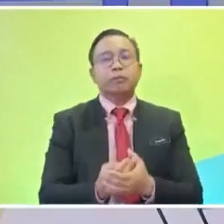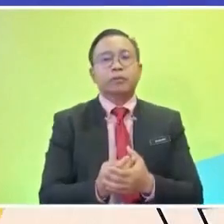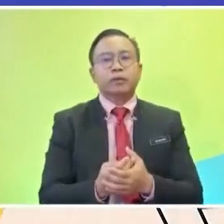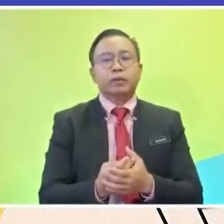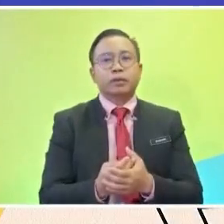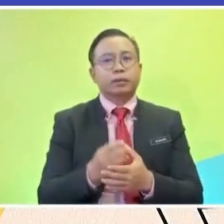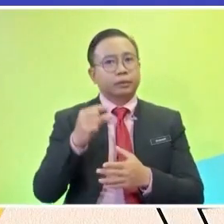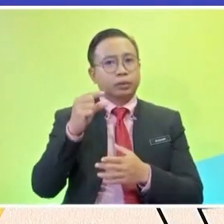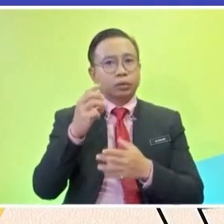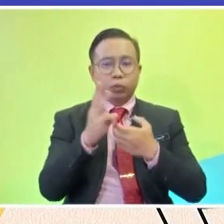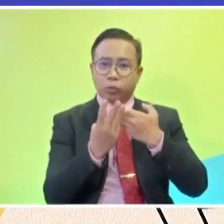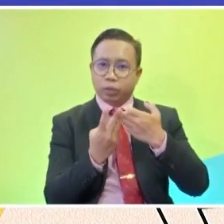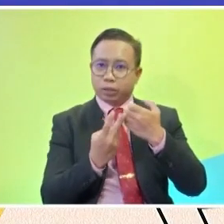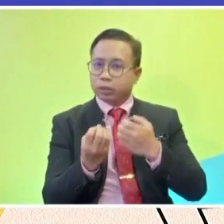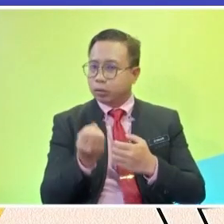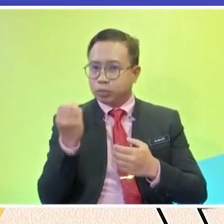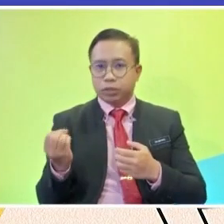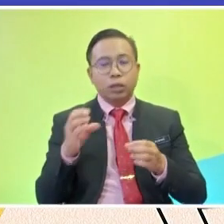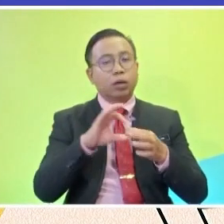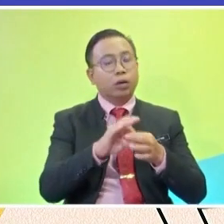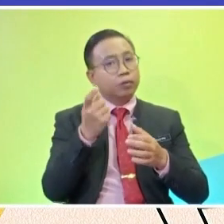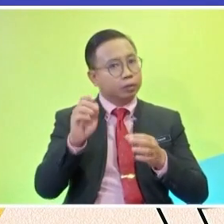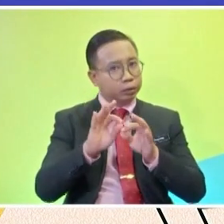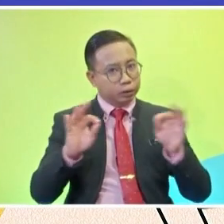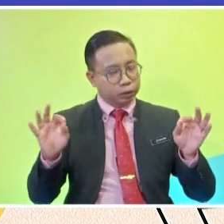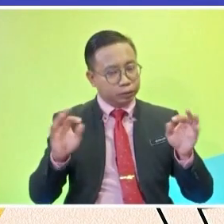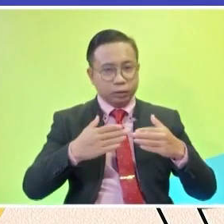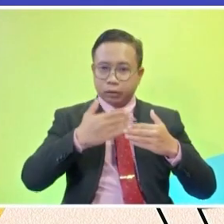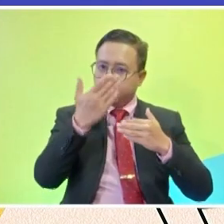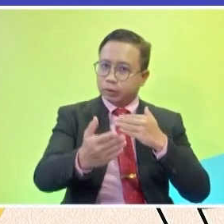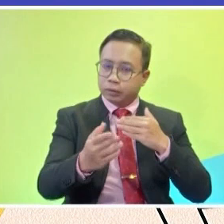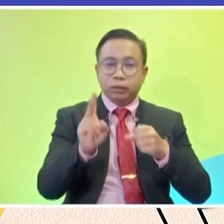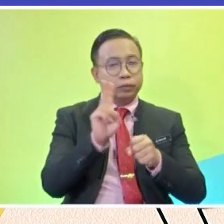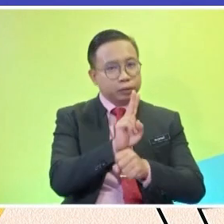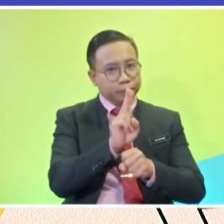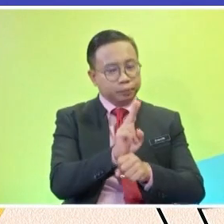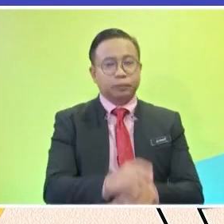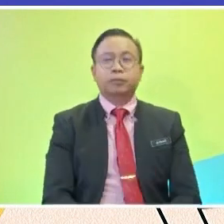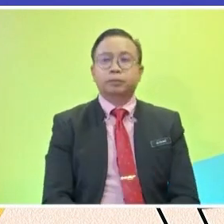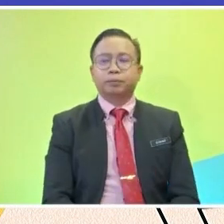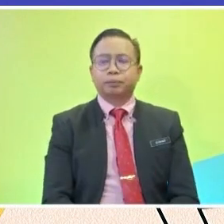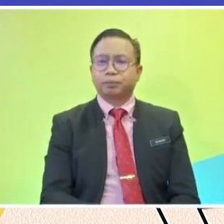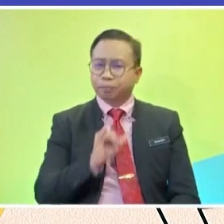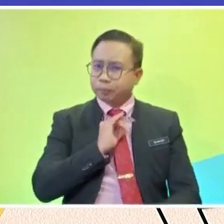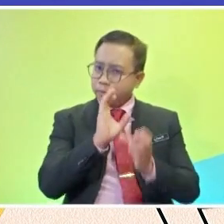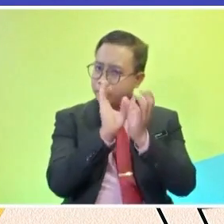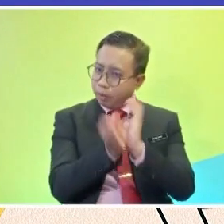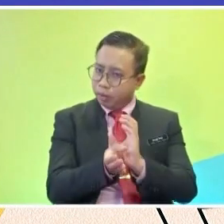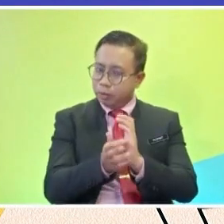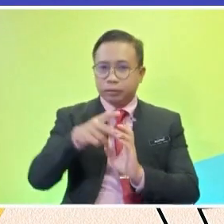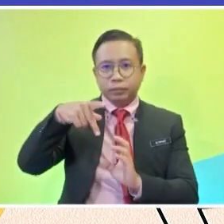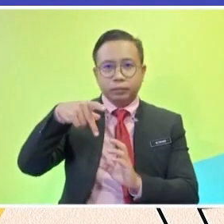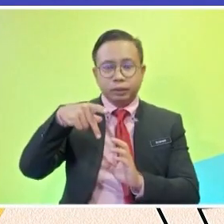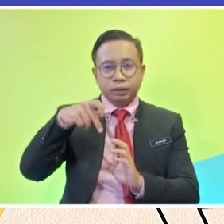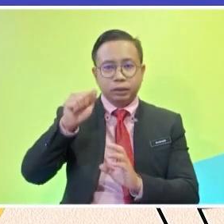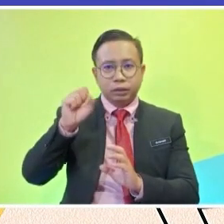and wheat is the object of the sentence. So it comes after the verb. Okay, now if I were to change this to the passive